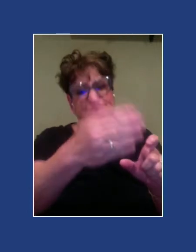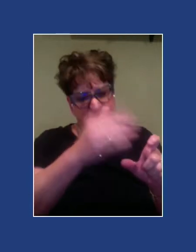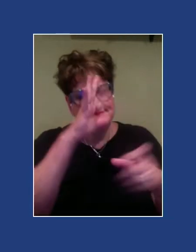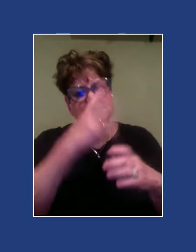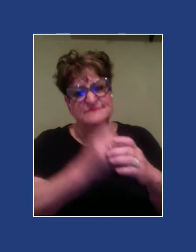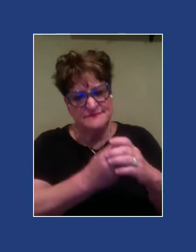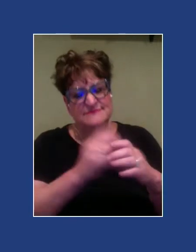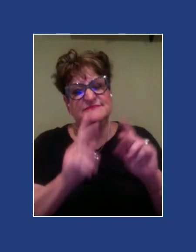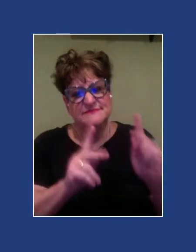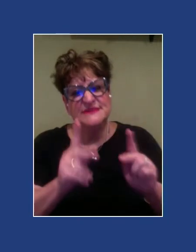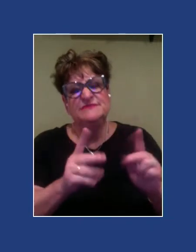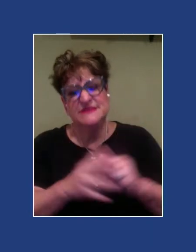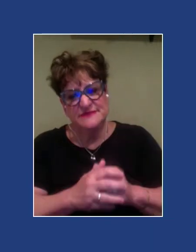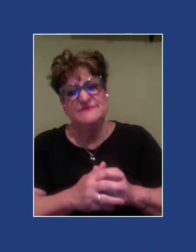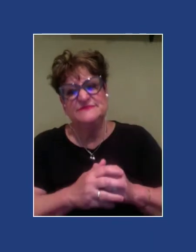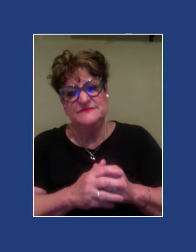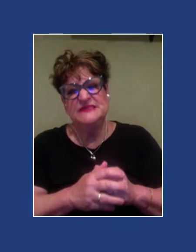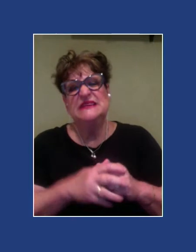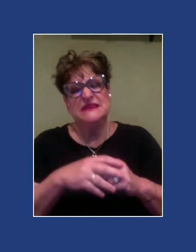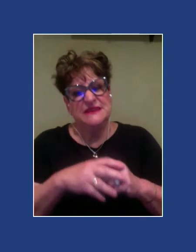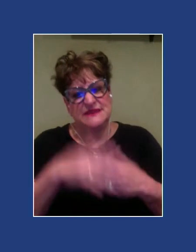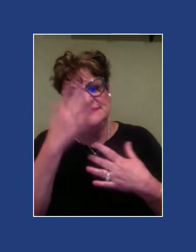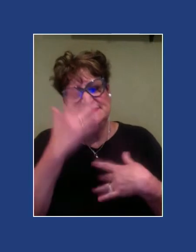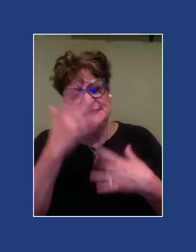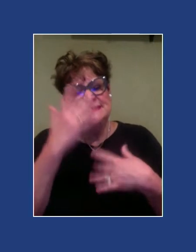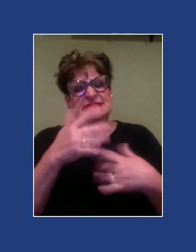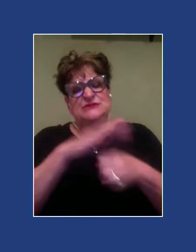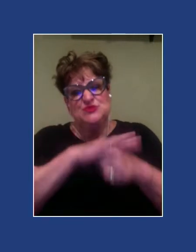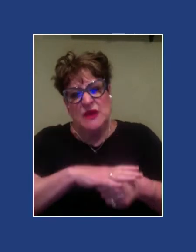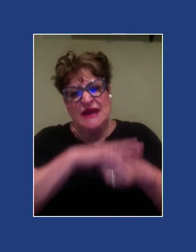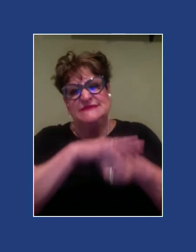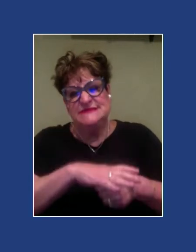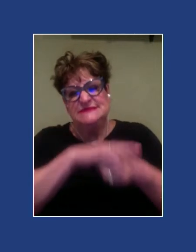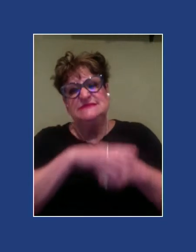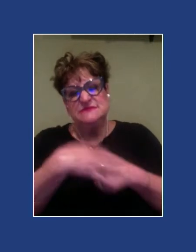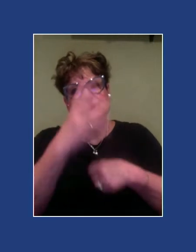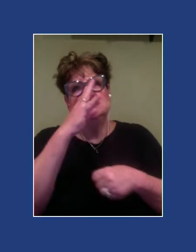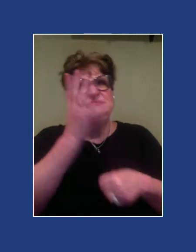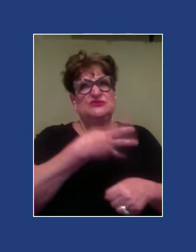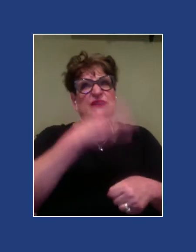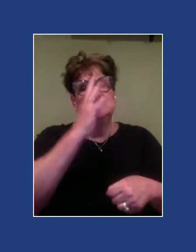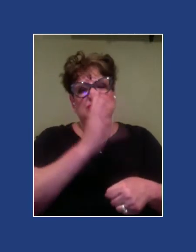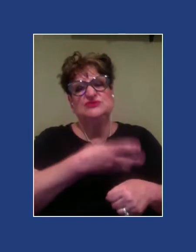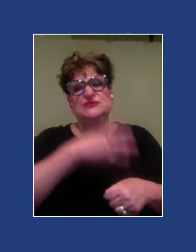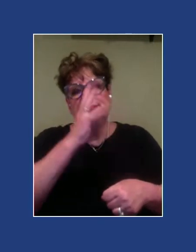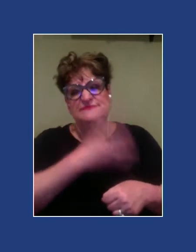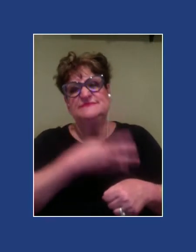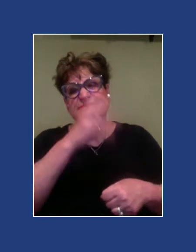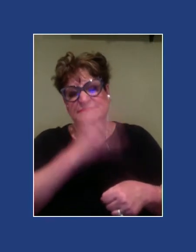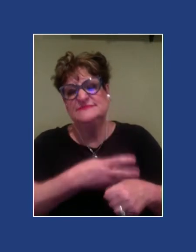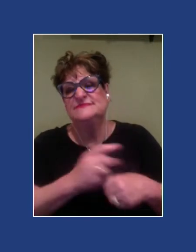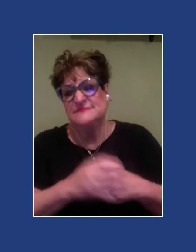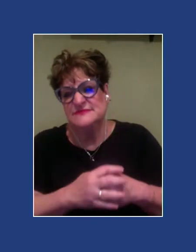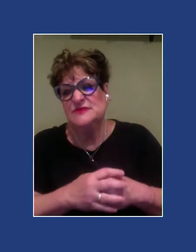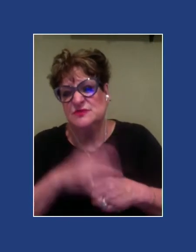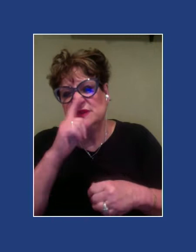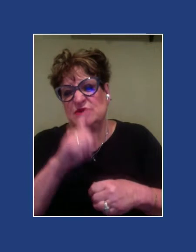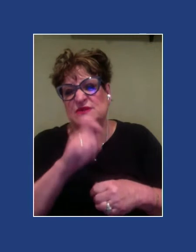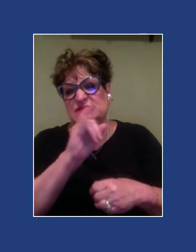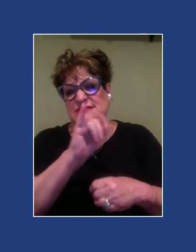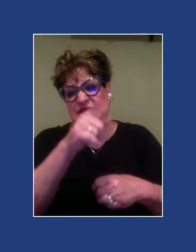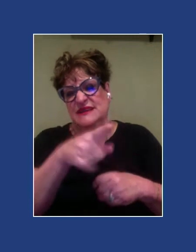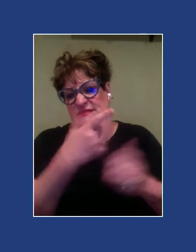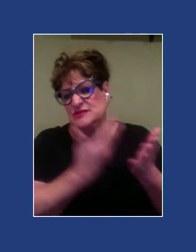people who experience chronic gender minority stress and rejection as a result of their gender identities. We see this in qualitative research,